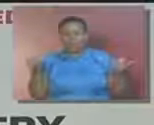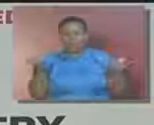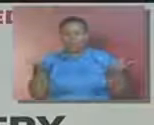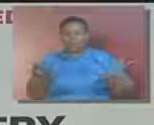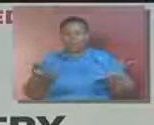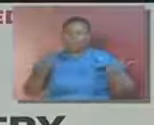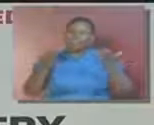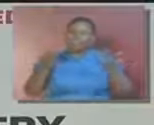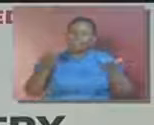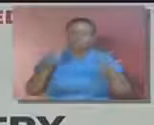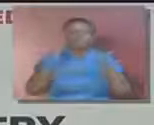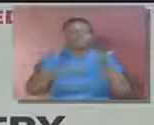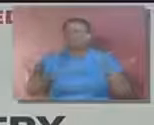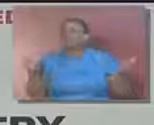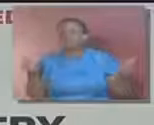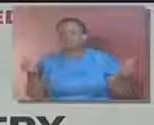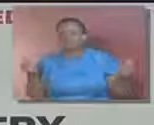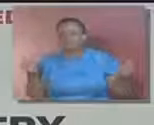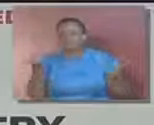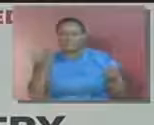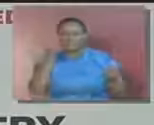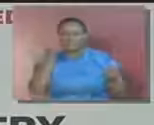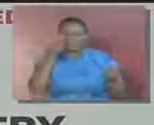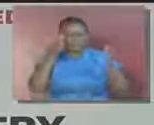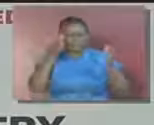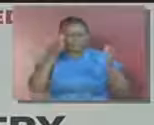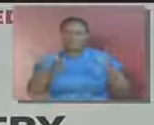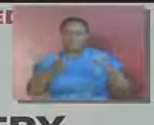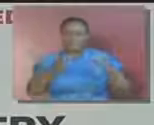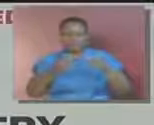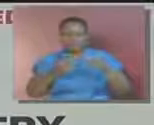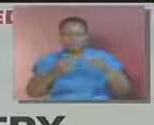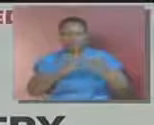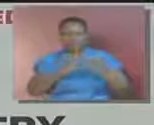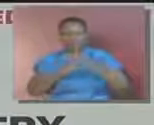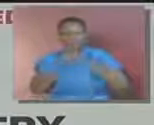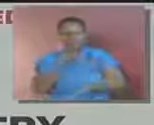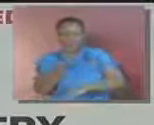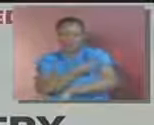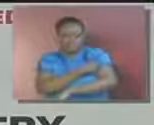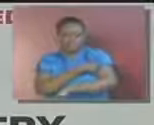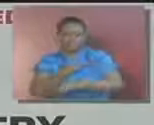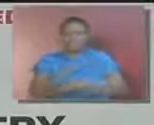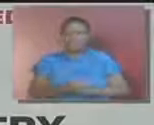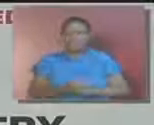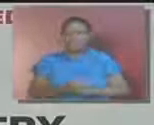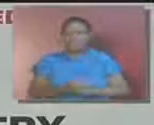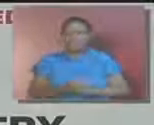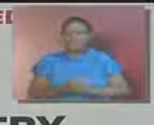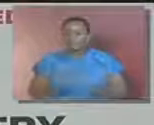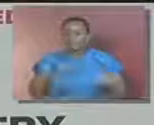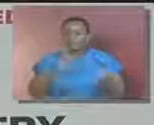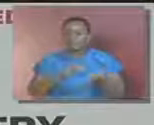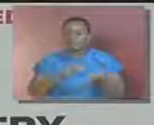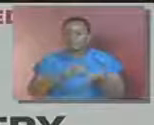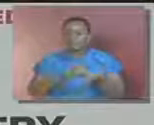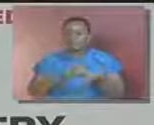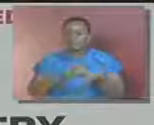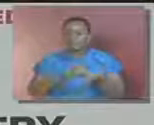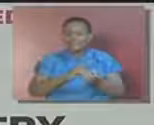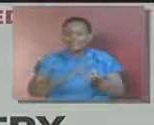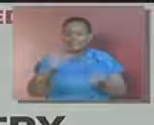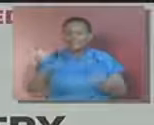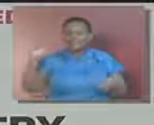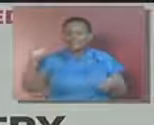the identification, the Dr. Ian Sammy of Tobago made a very good point. Even if it's 1 in a